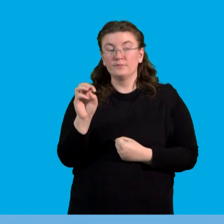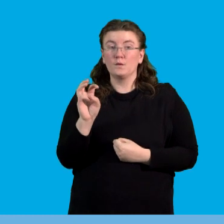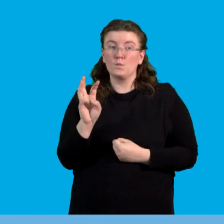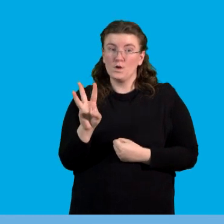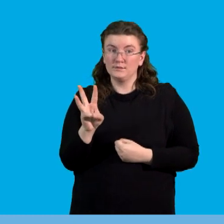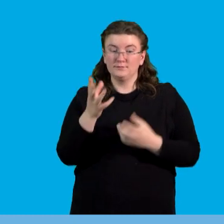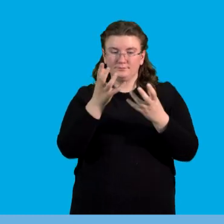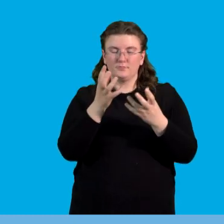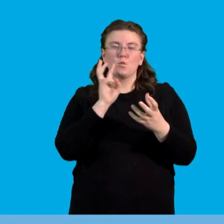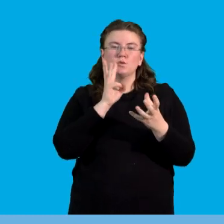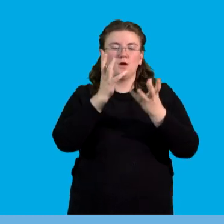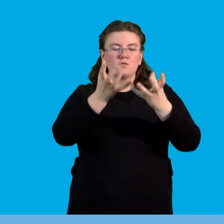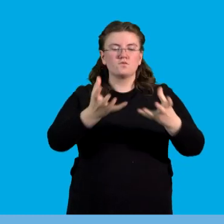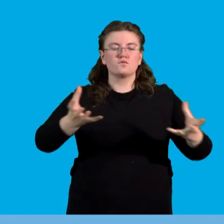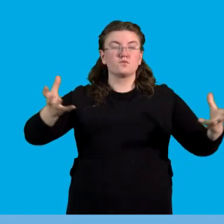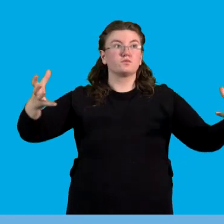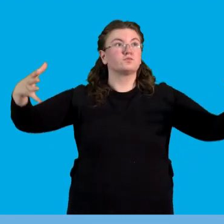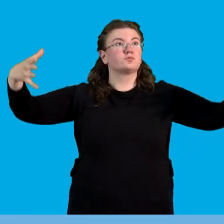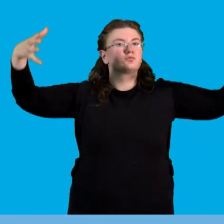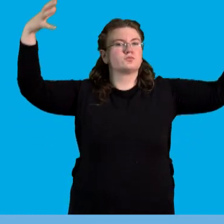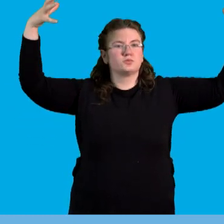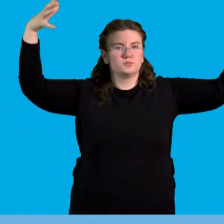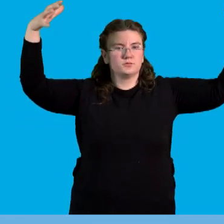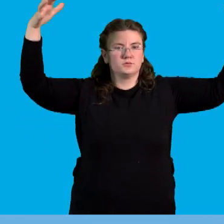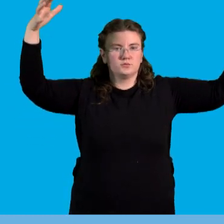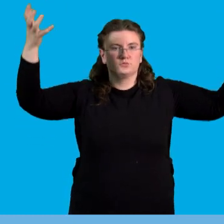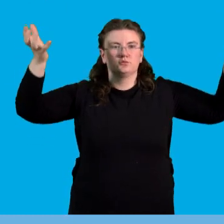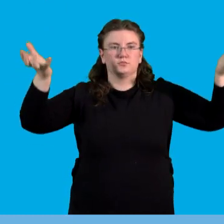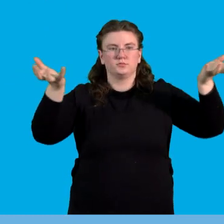this must be converted to kilowatts. The